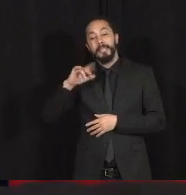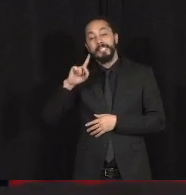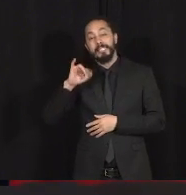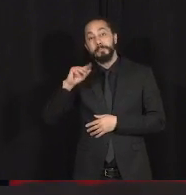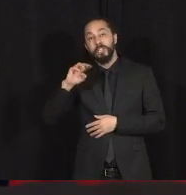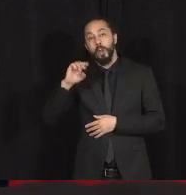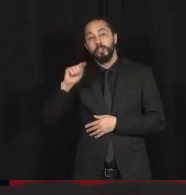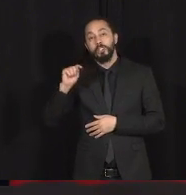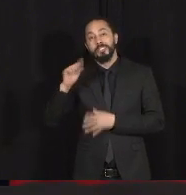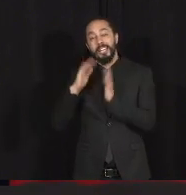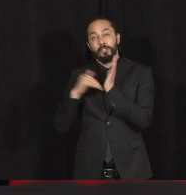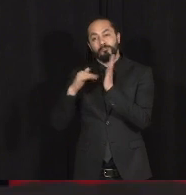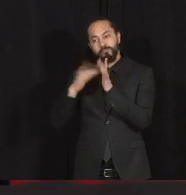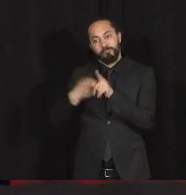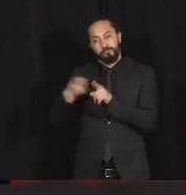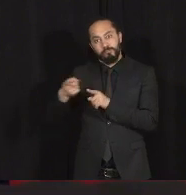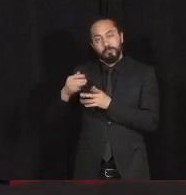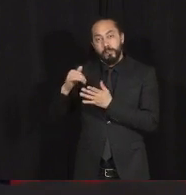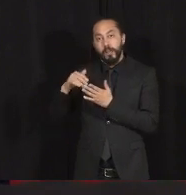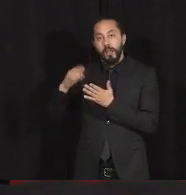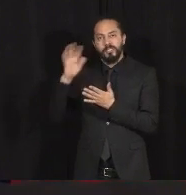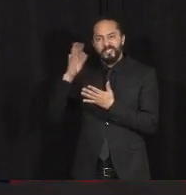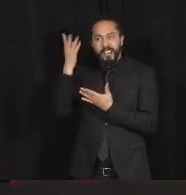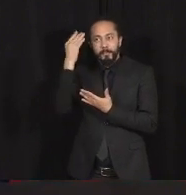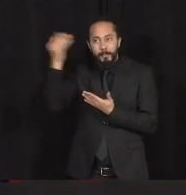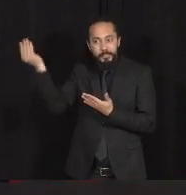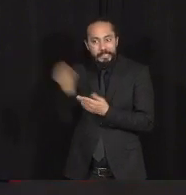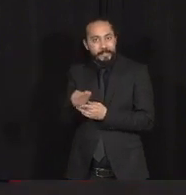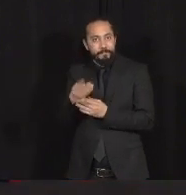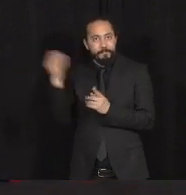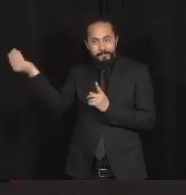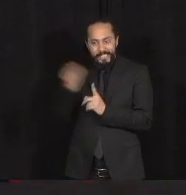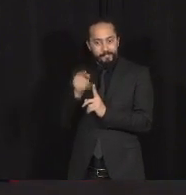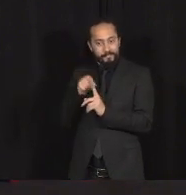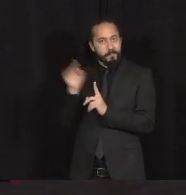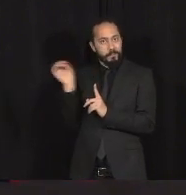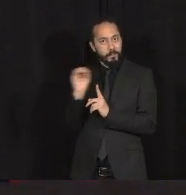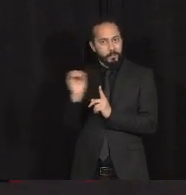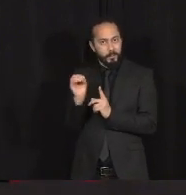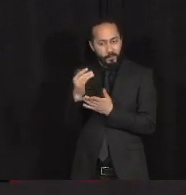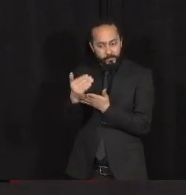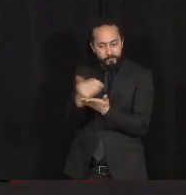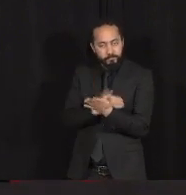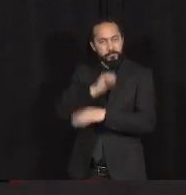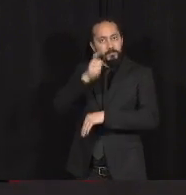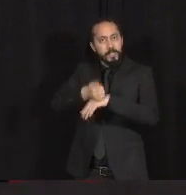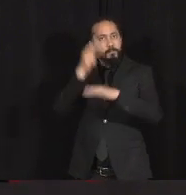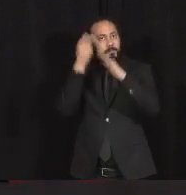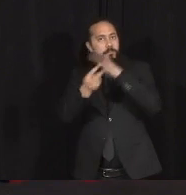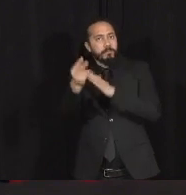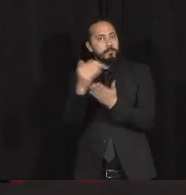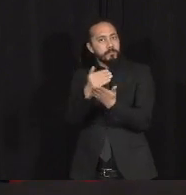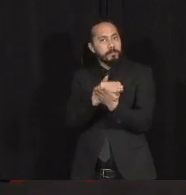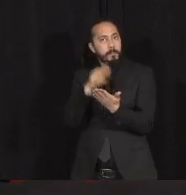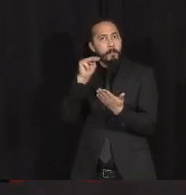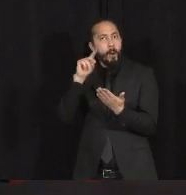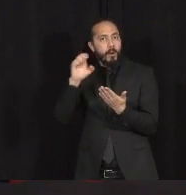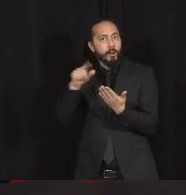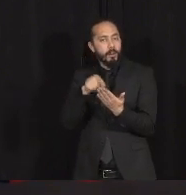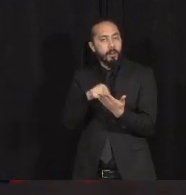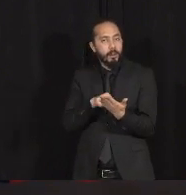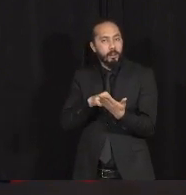last night. So if you could please respond directly to those two specific things, the delays in